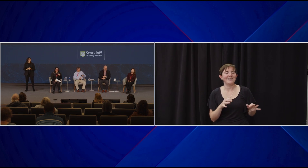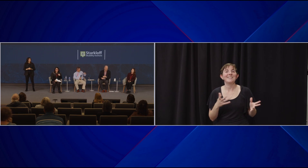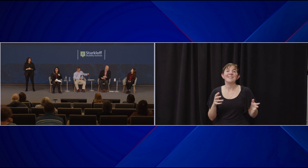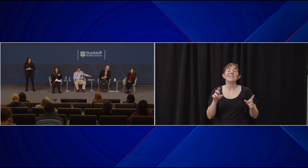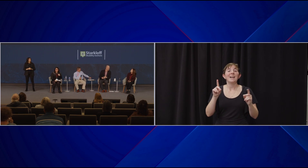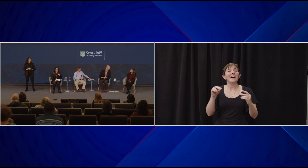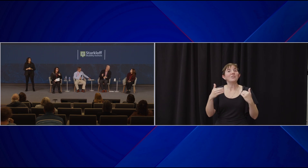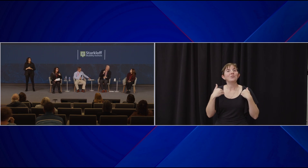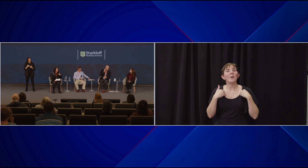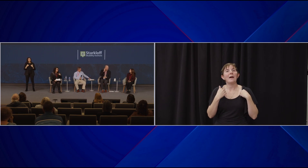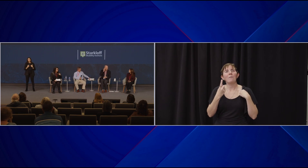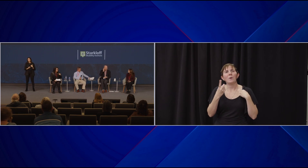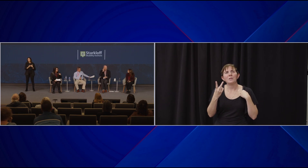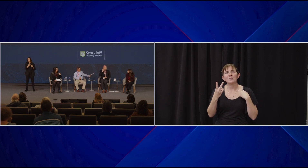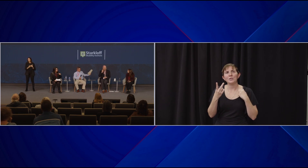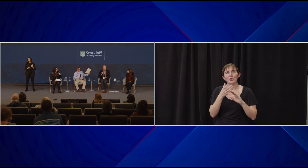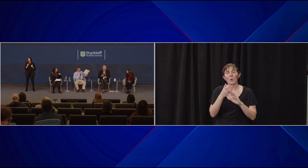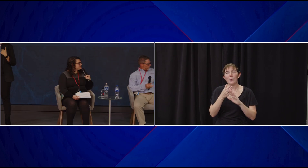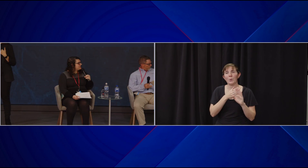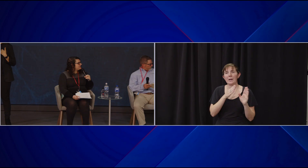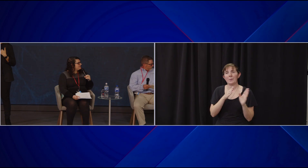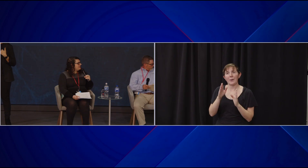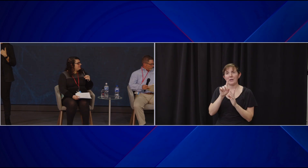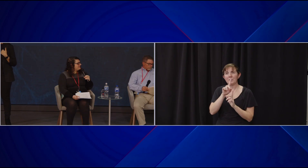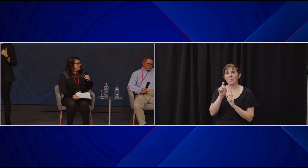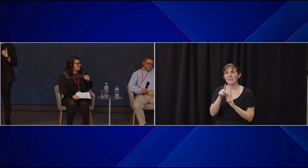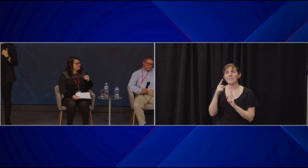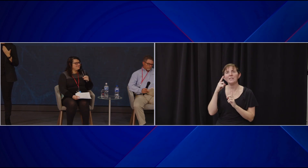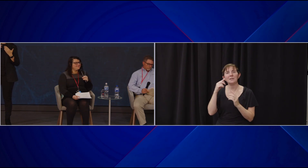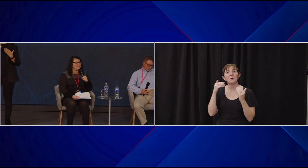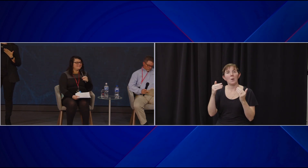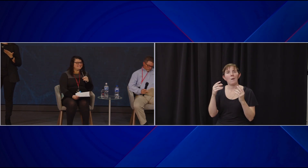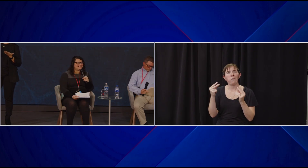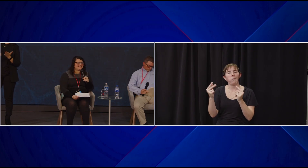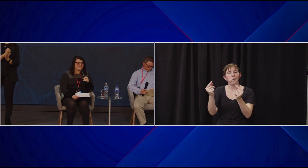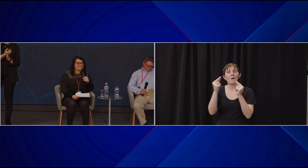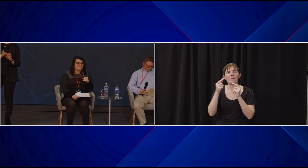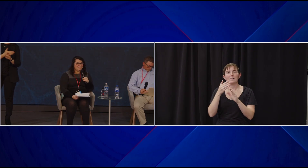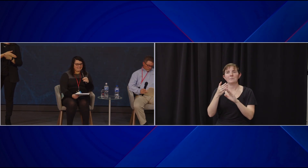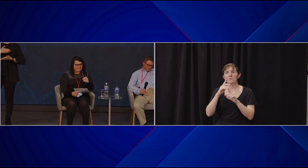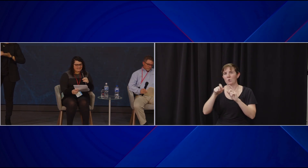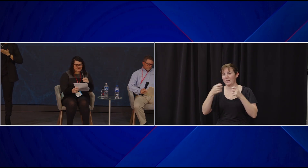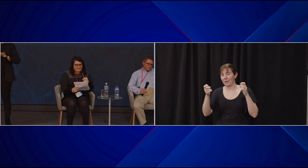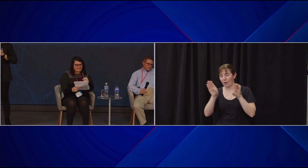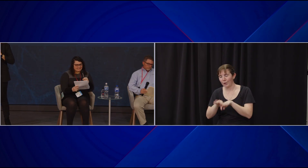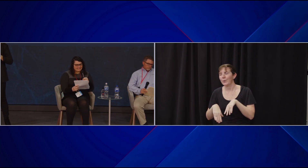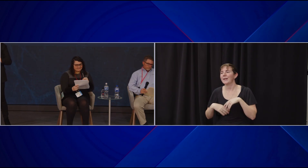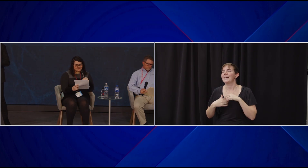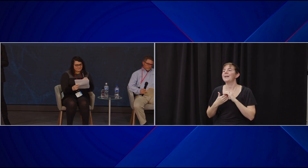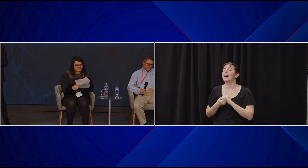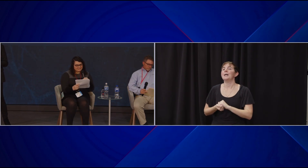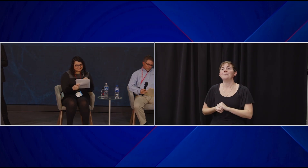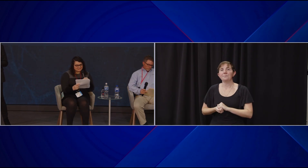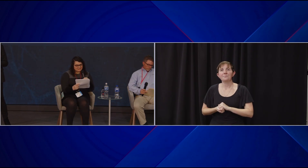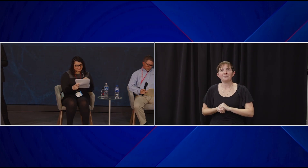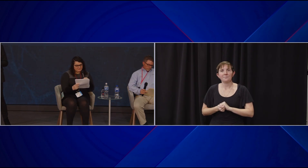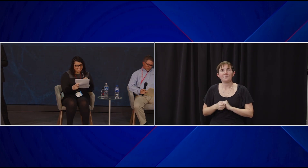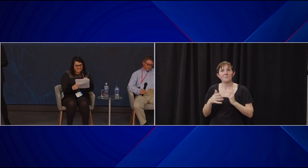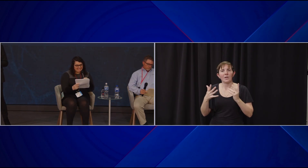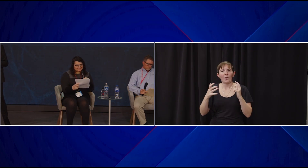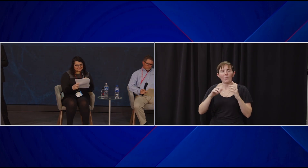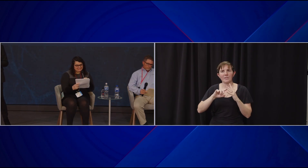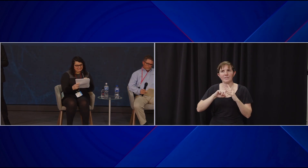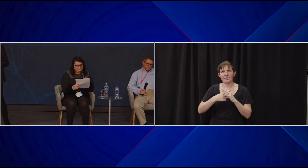do have one or two pre-prepared questions that I think maybe we could get to before we start concluding. And I did want to start